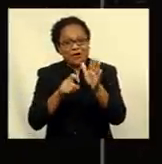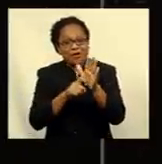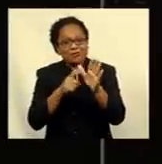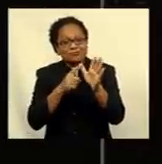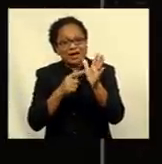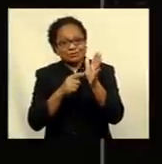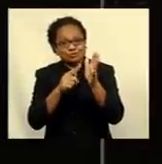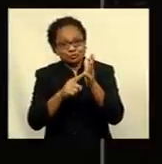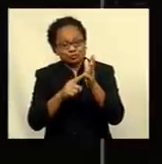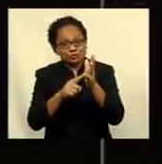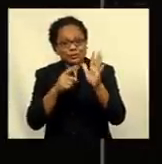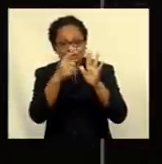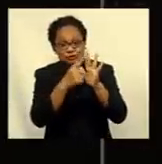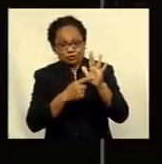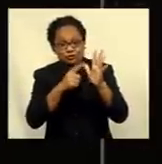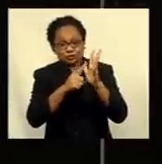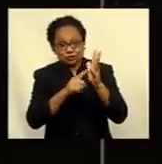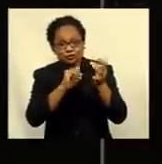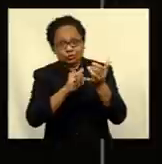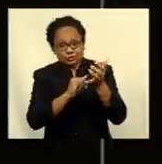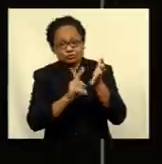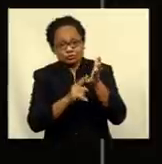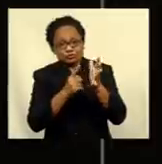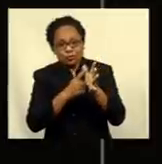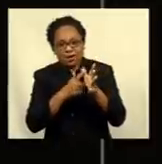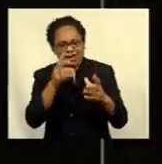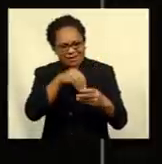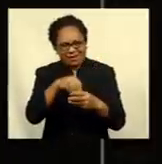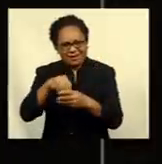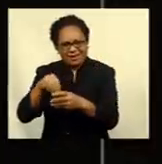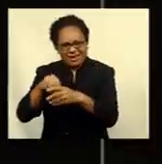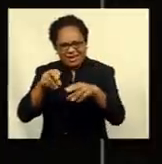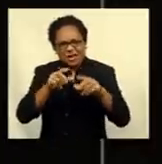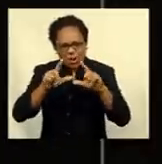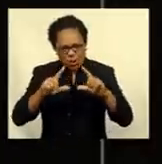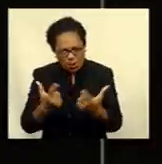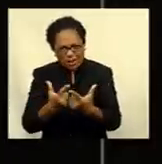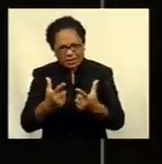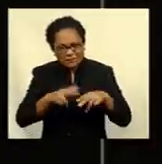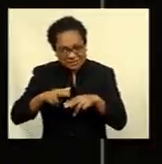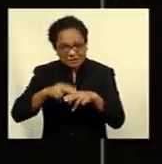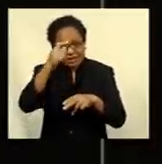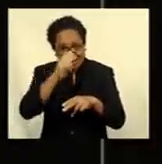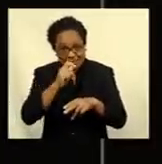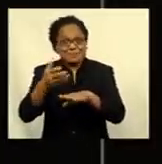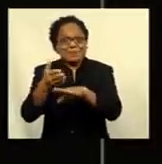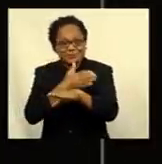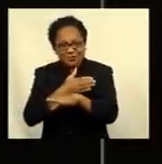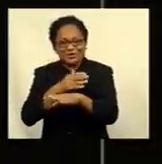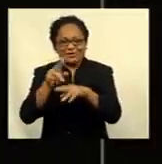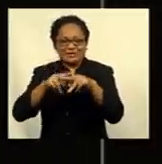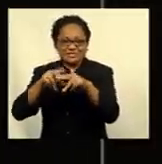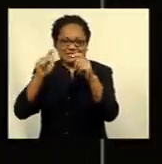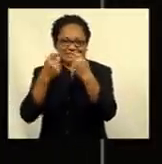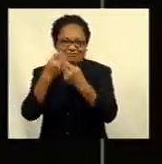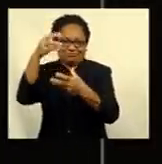various local rugby clubs right up to the time he donned the national jumper. Details with Josiah Nanunga.